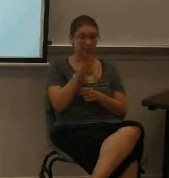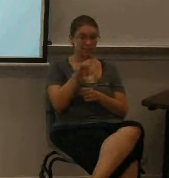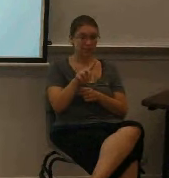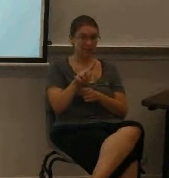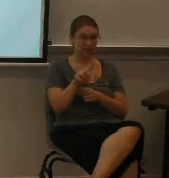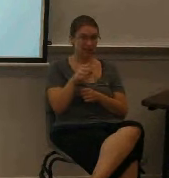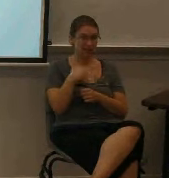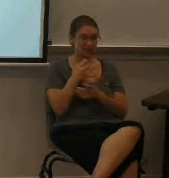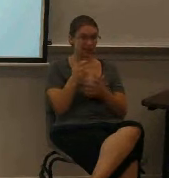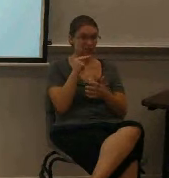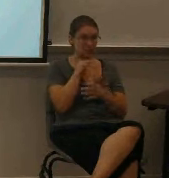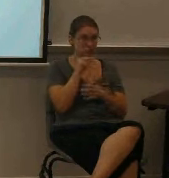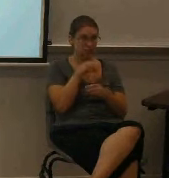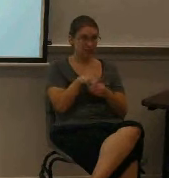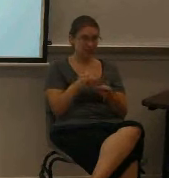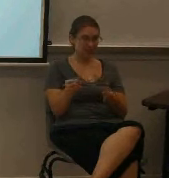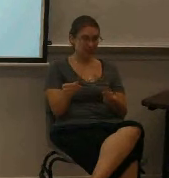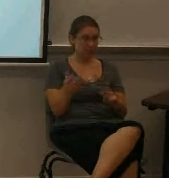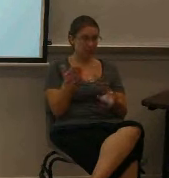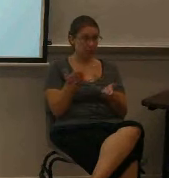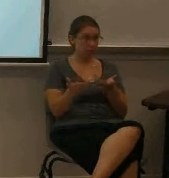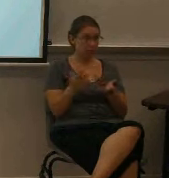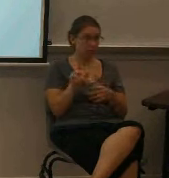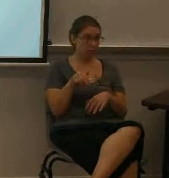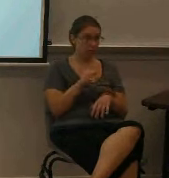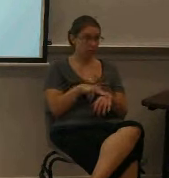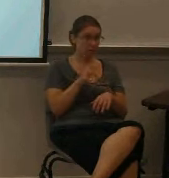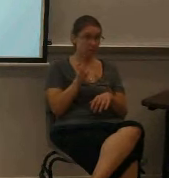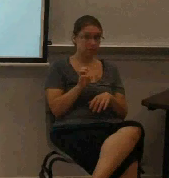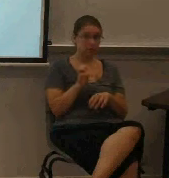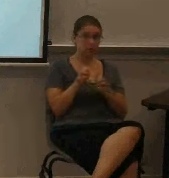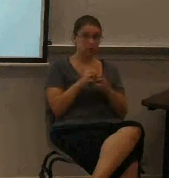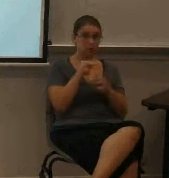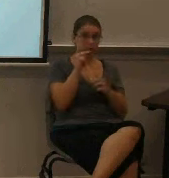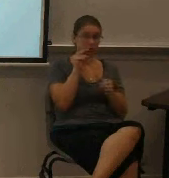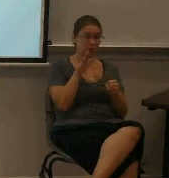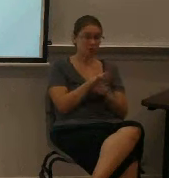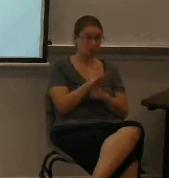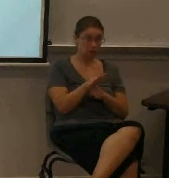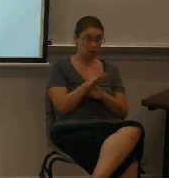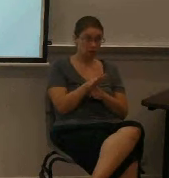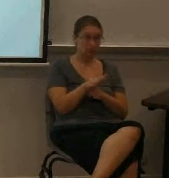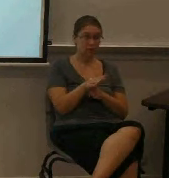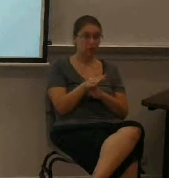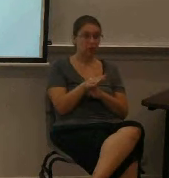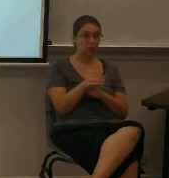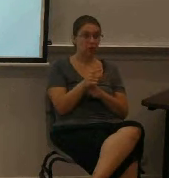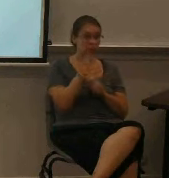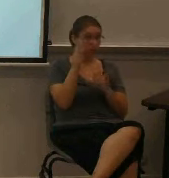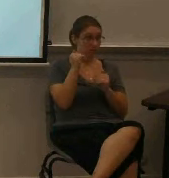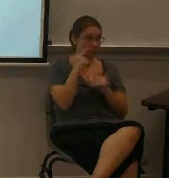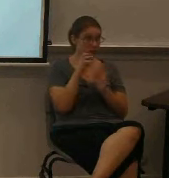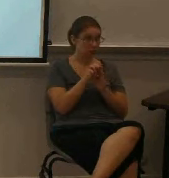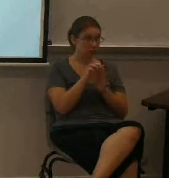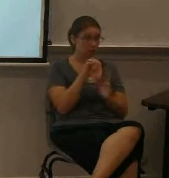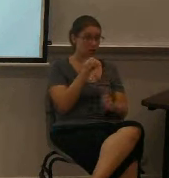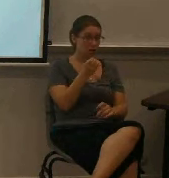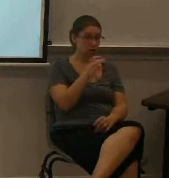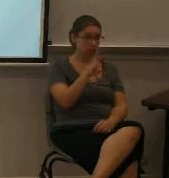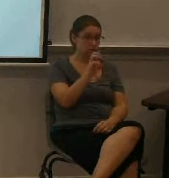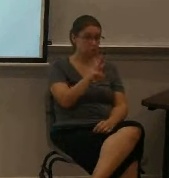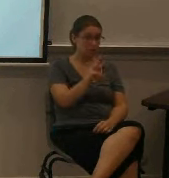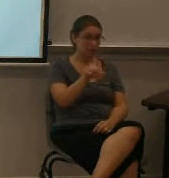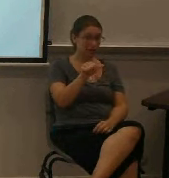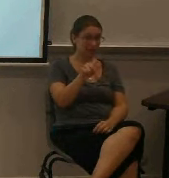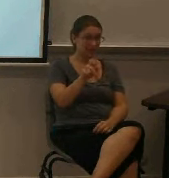there's a lot of nutrients and sediments, might normally be more nutrient rich. You'd expect, for example, an oxbow lake